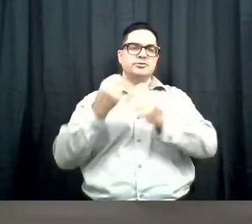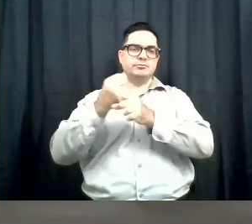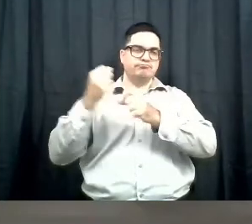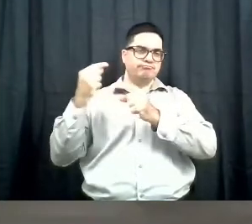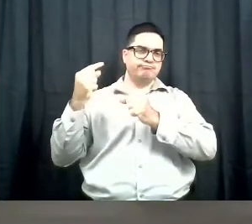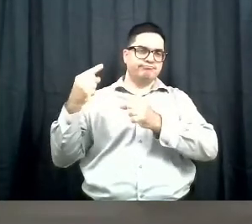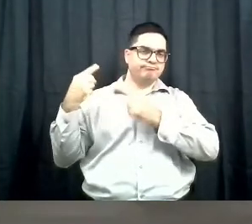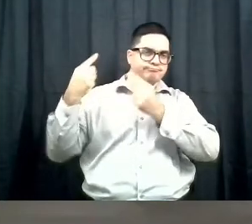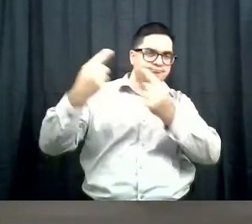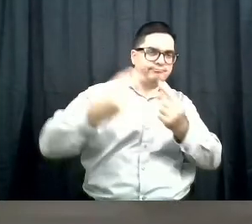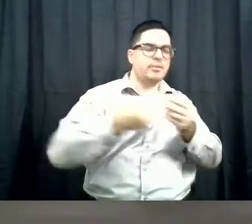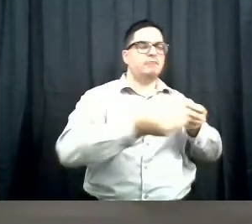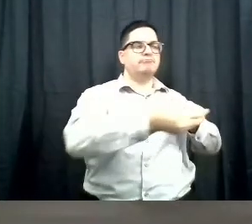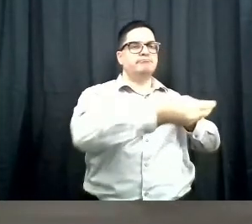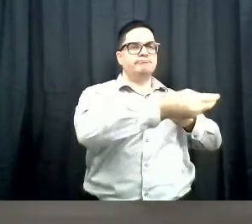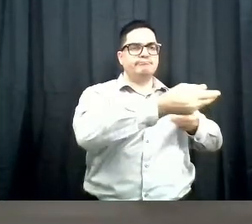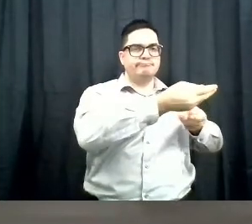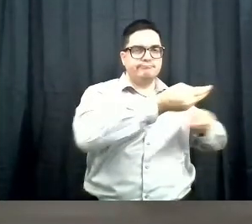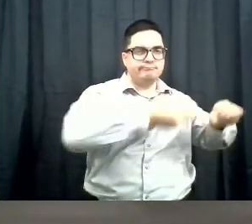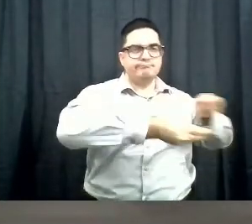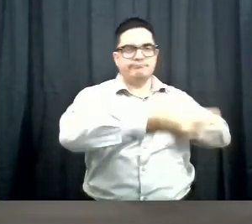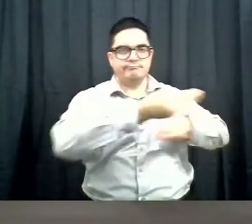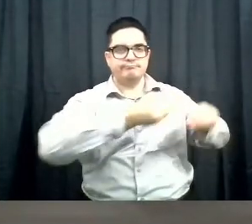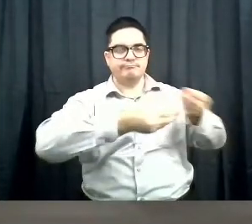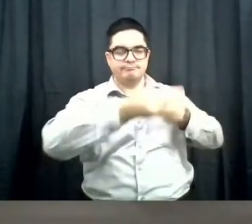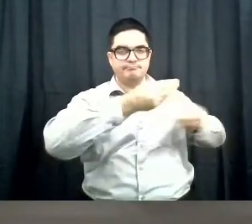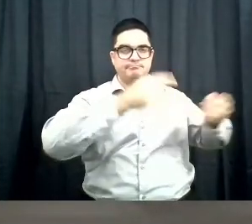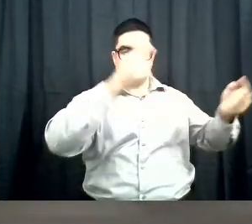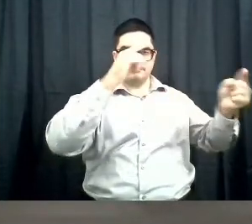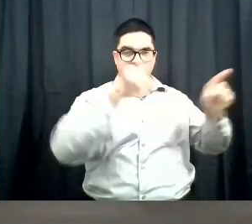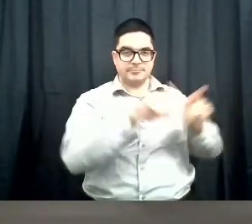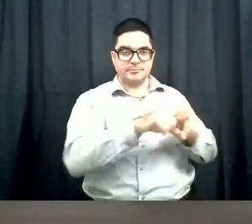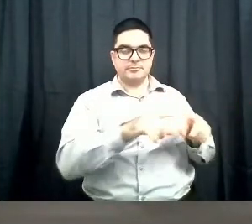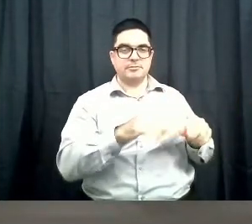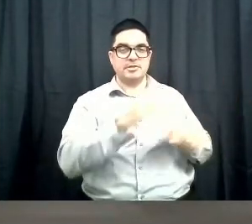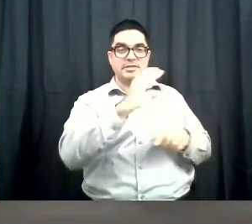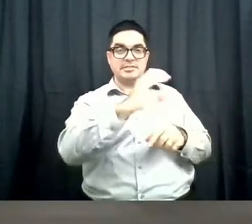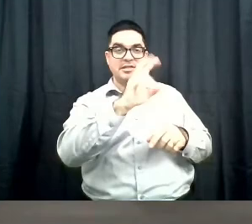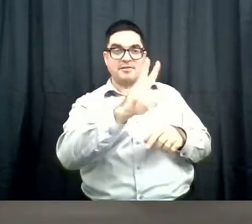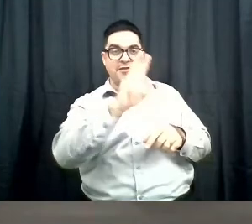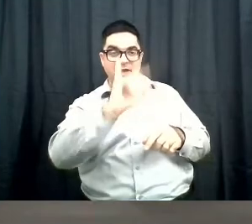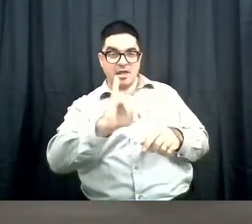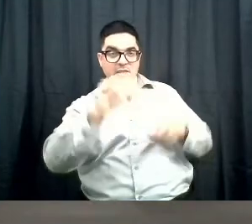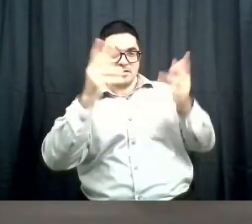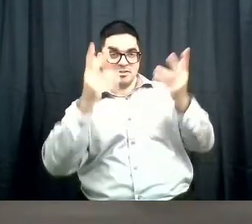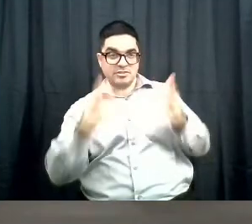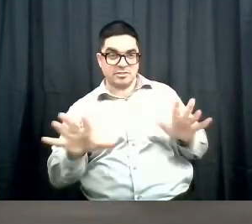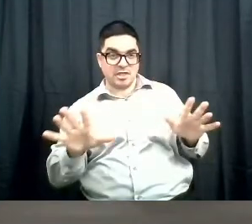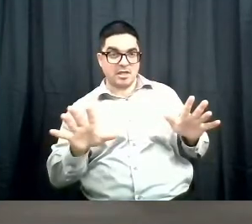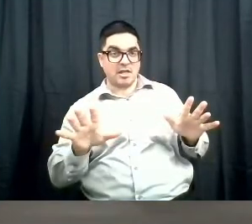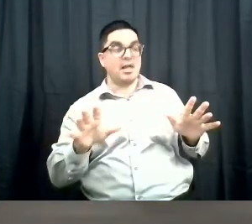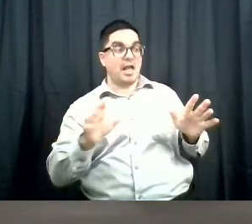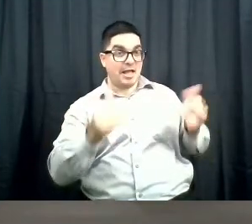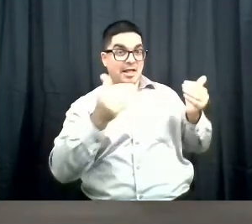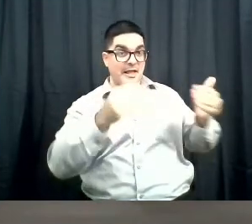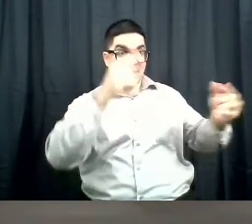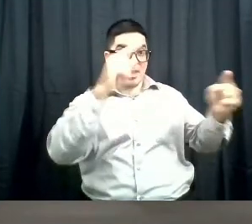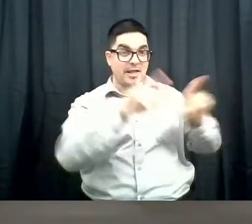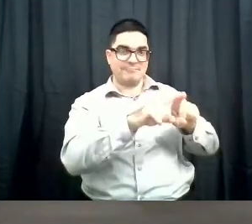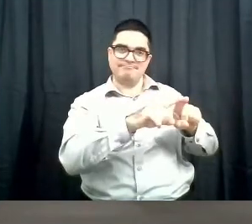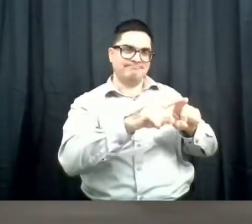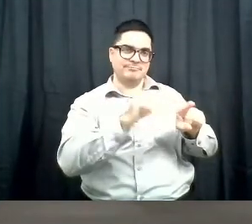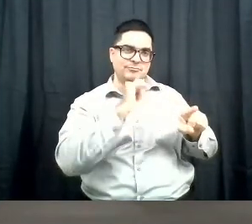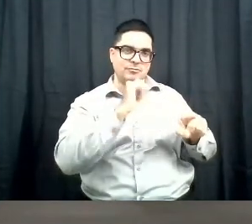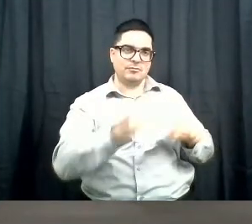that solely a CVI would not be a way to achieve a consensual agreement. Somebody want